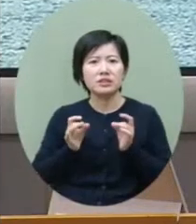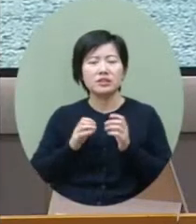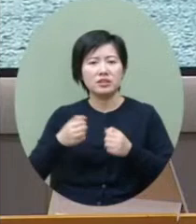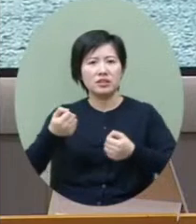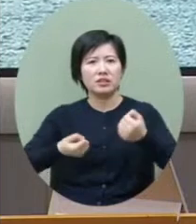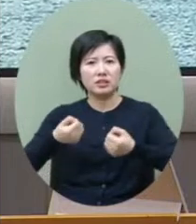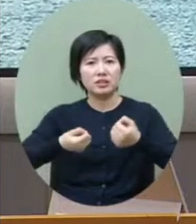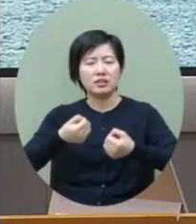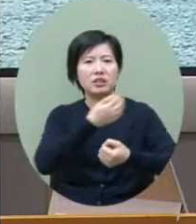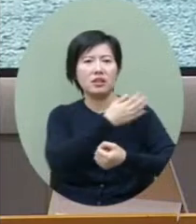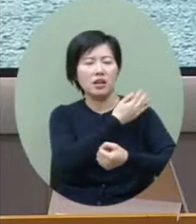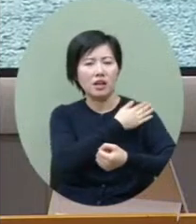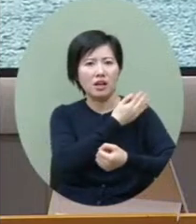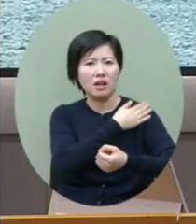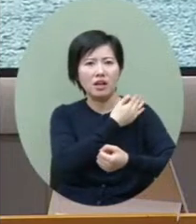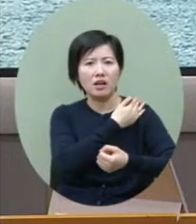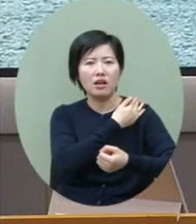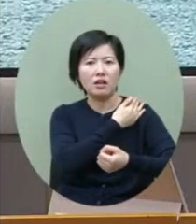Some were